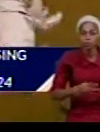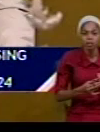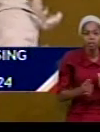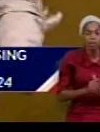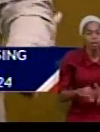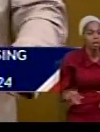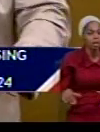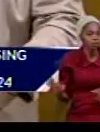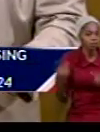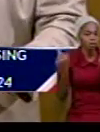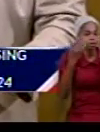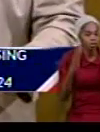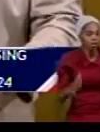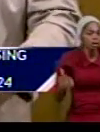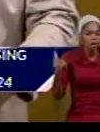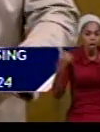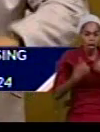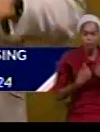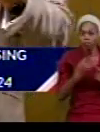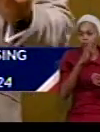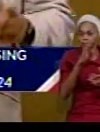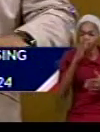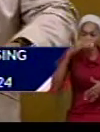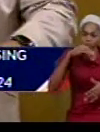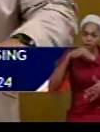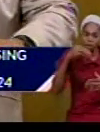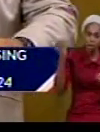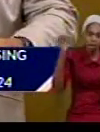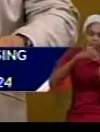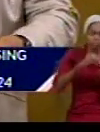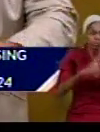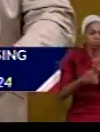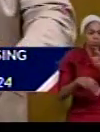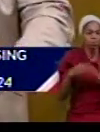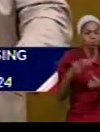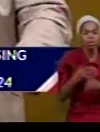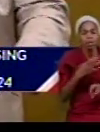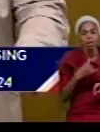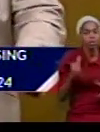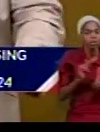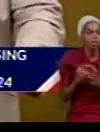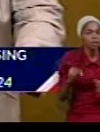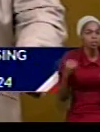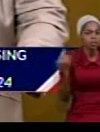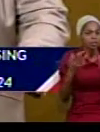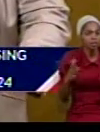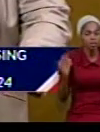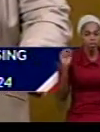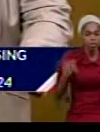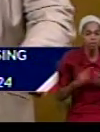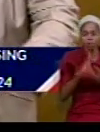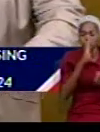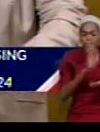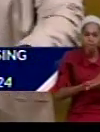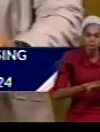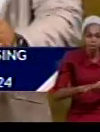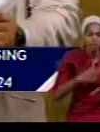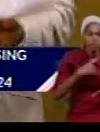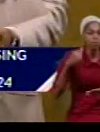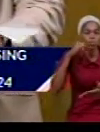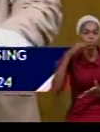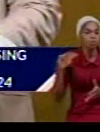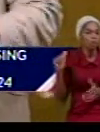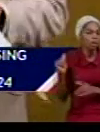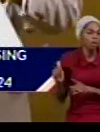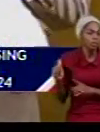that sinner needed to be cleansed. And the woman herself that went through that needed to be cleansed. That was the essence of that. But for us, it